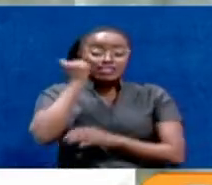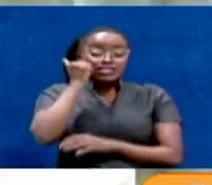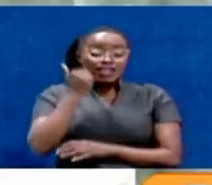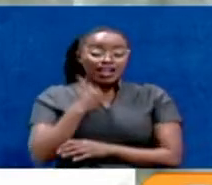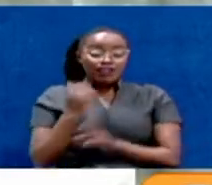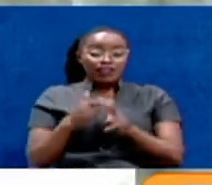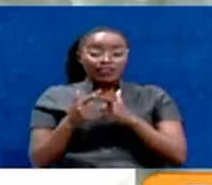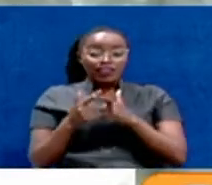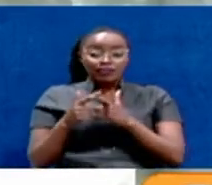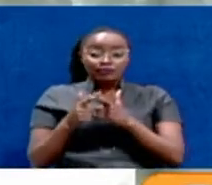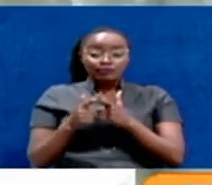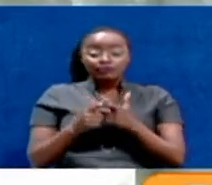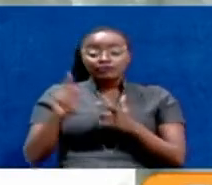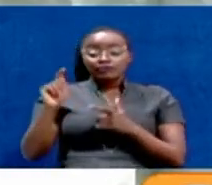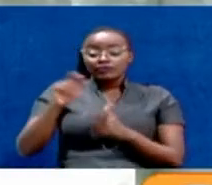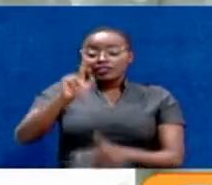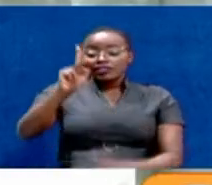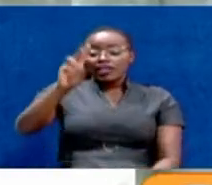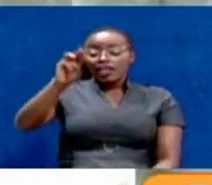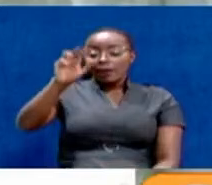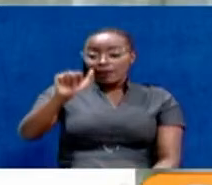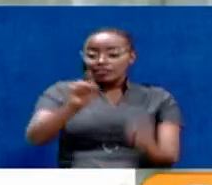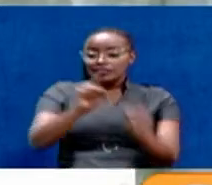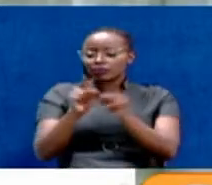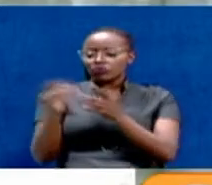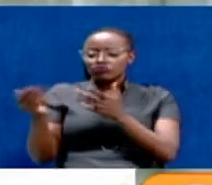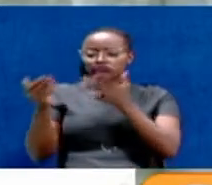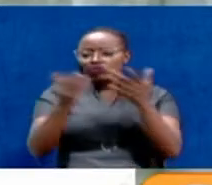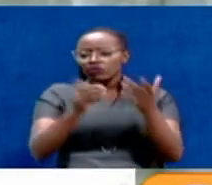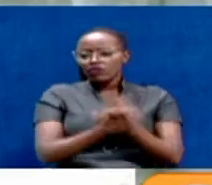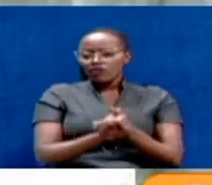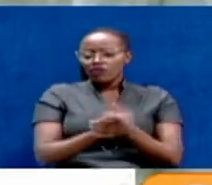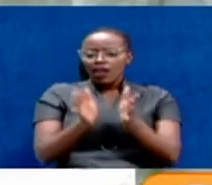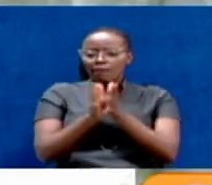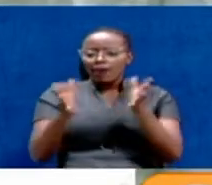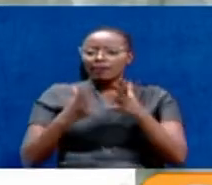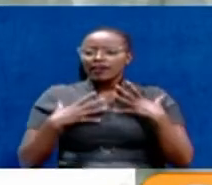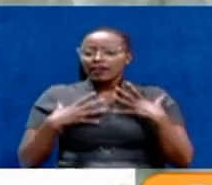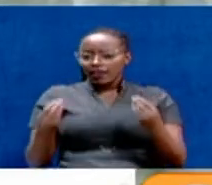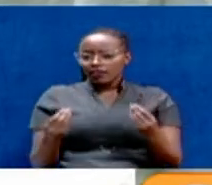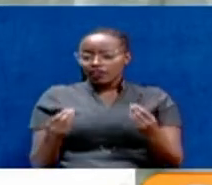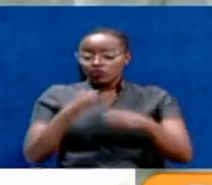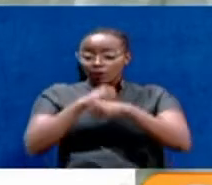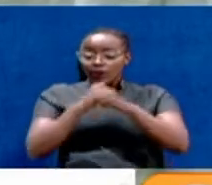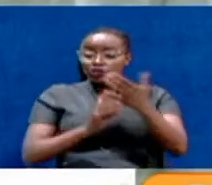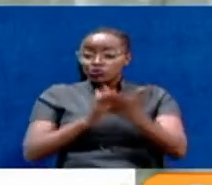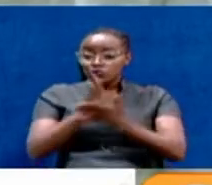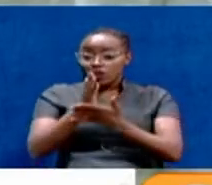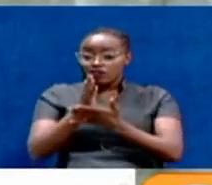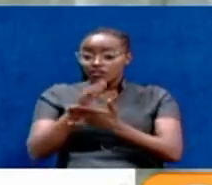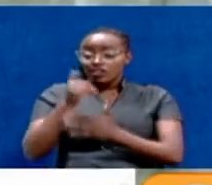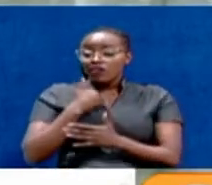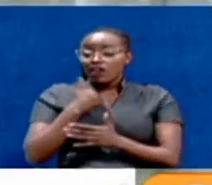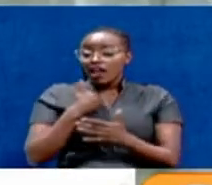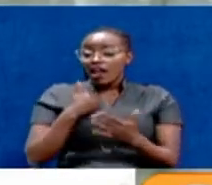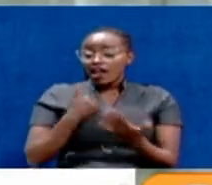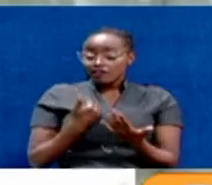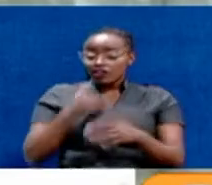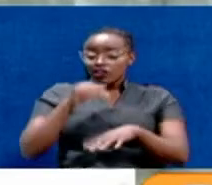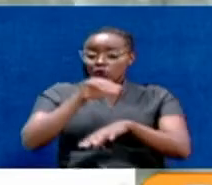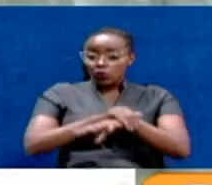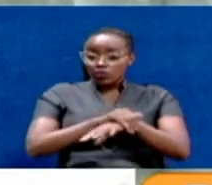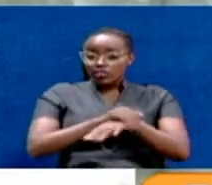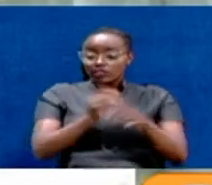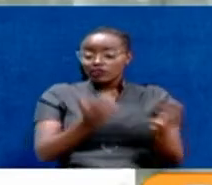we also bring the Kenya Maritime Authority. We also bring the public health to make sure that they are received and